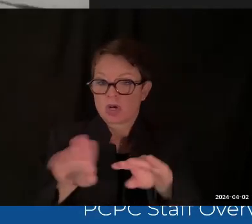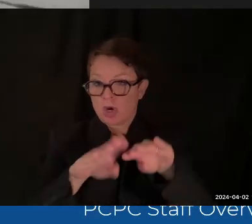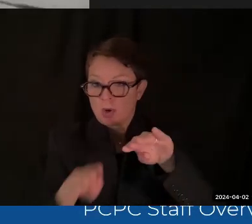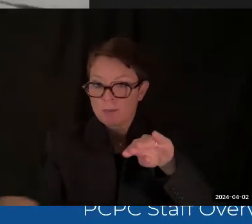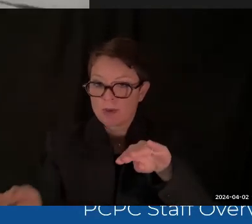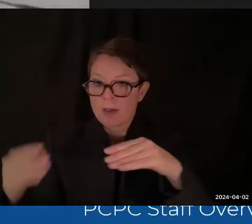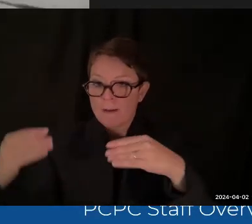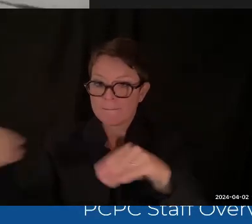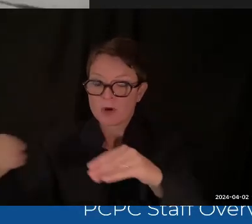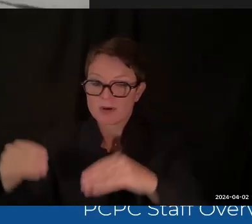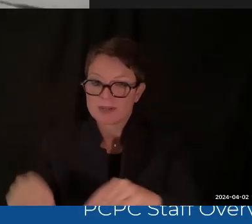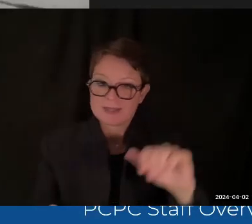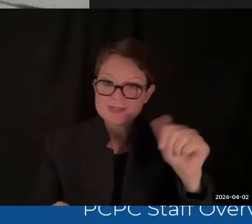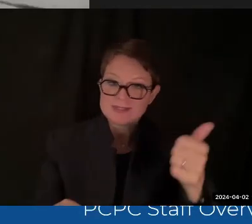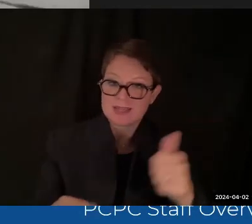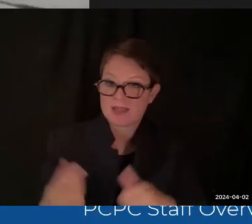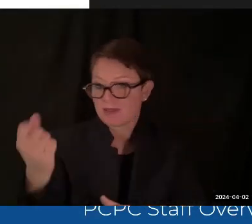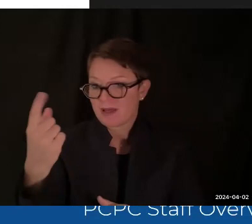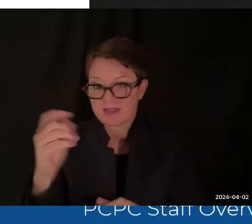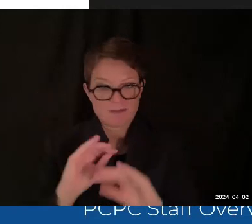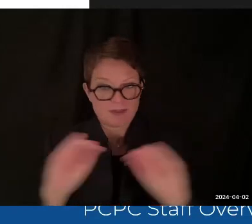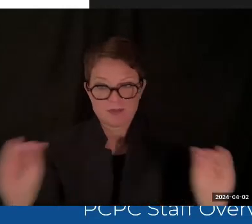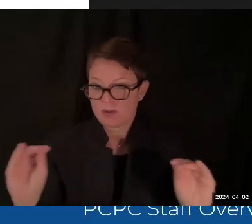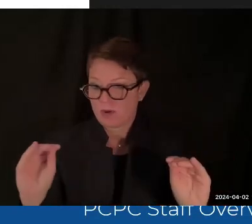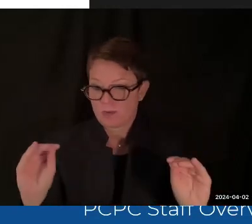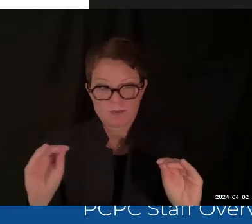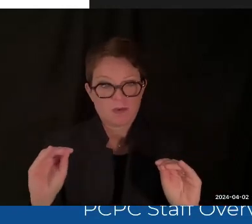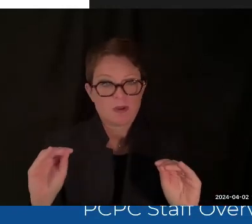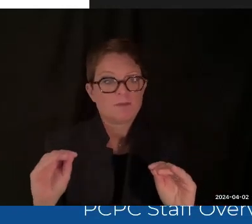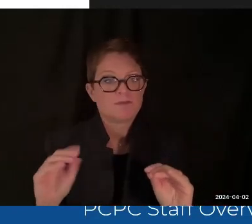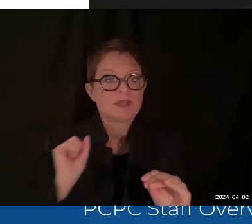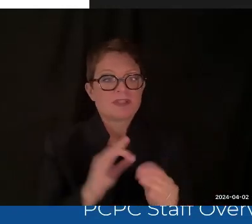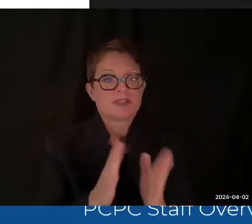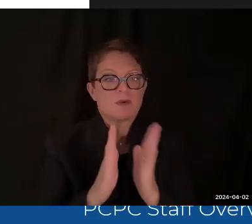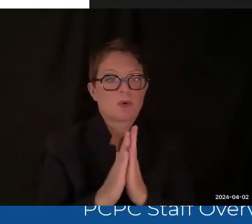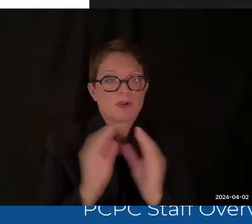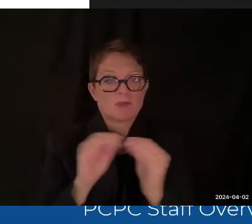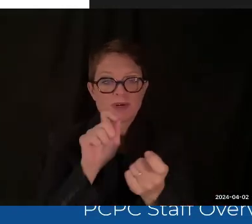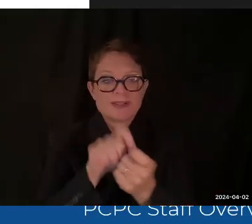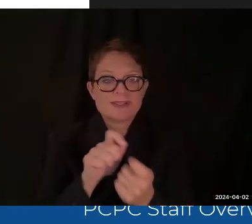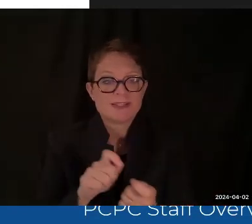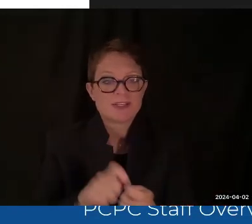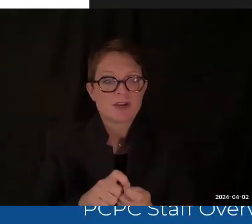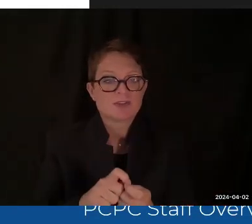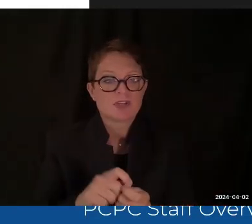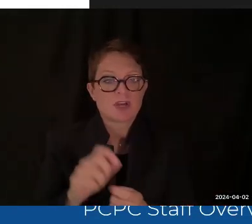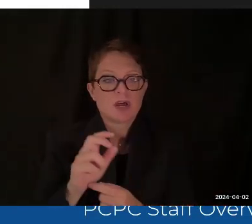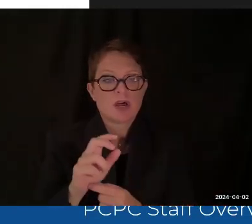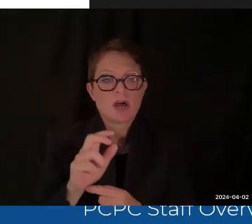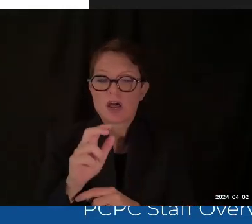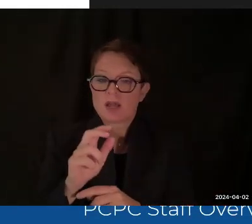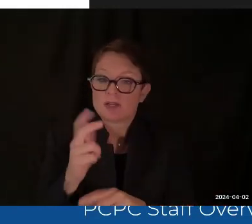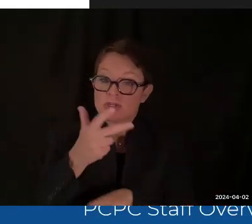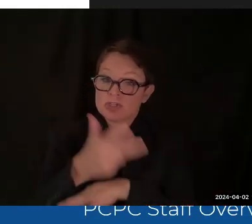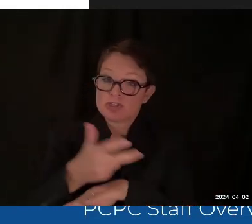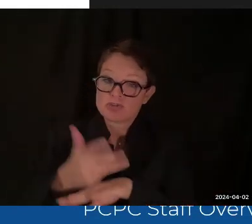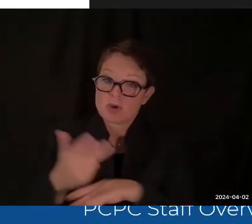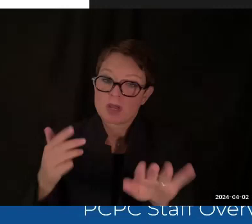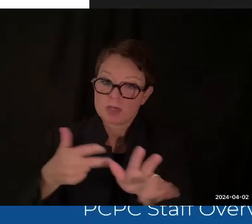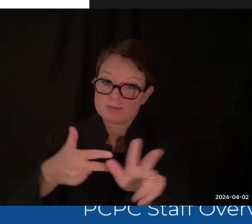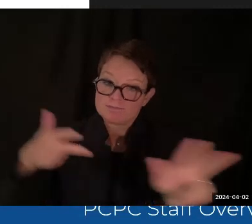Market, 10th, or 11th Street. Staff requests further details on truck queuing locations.